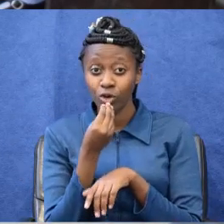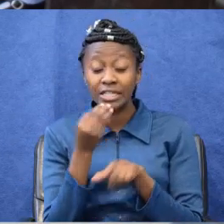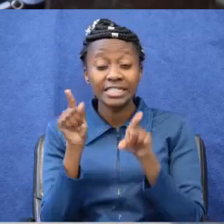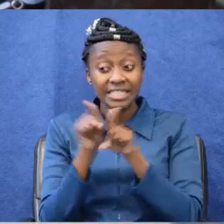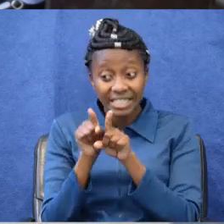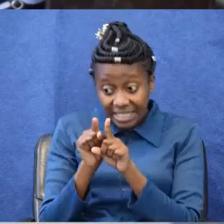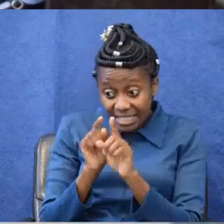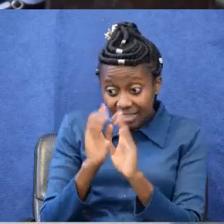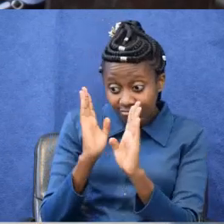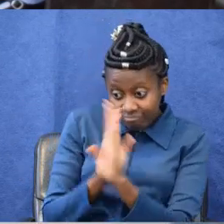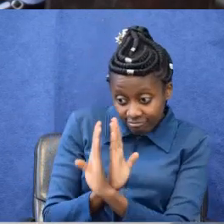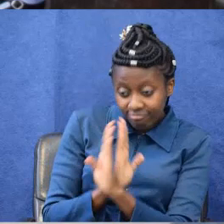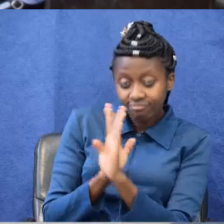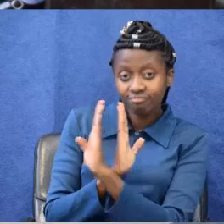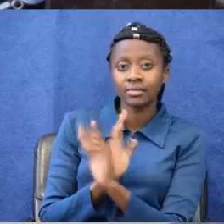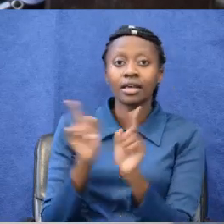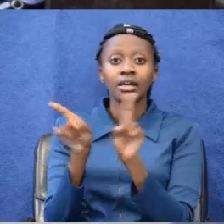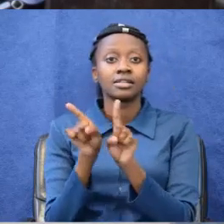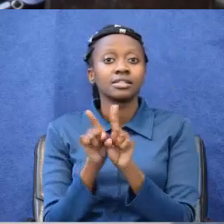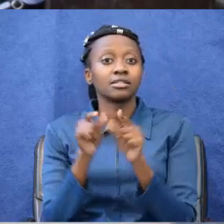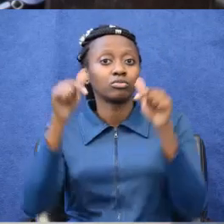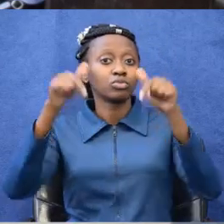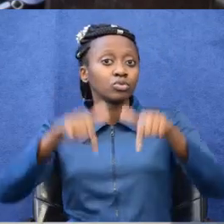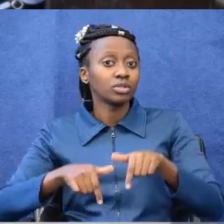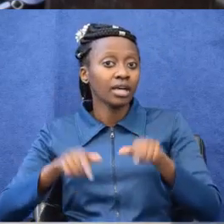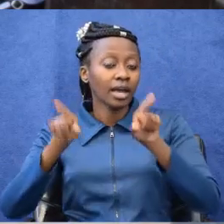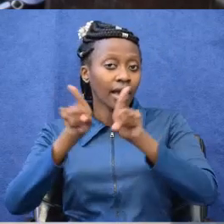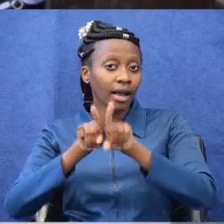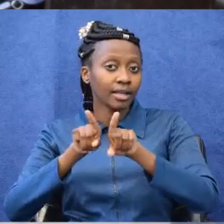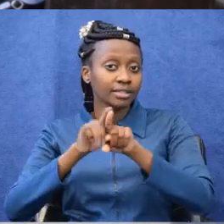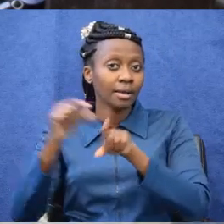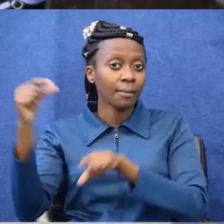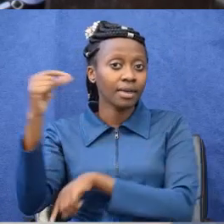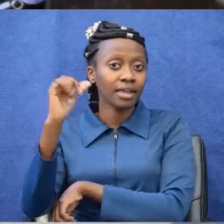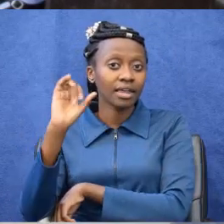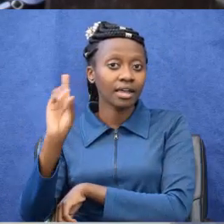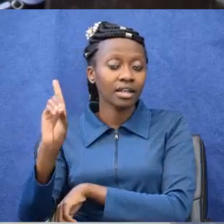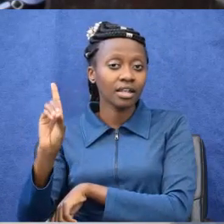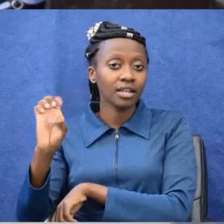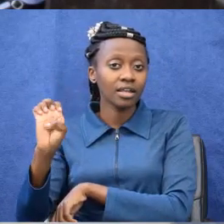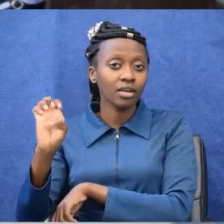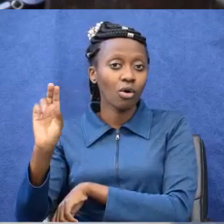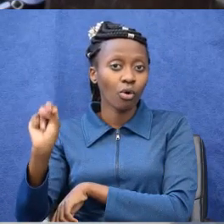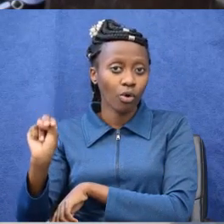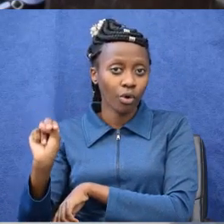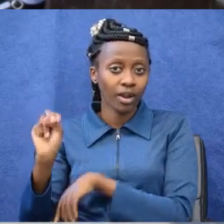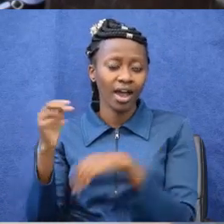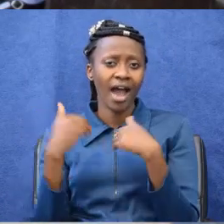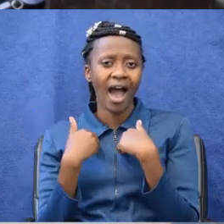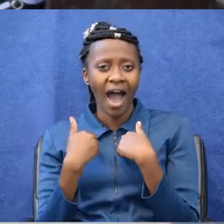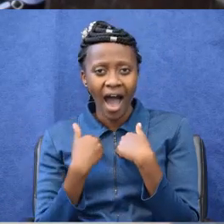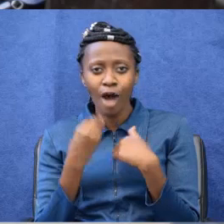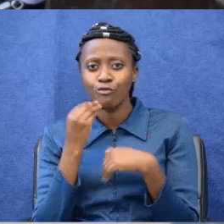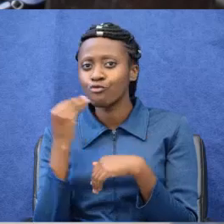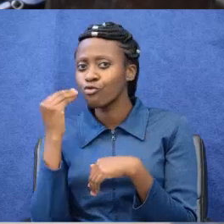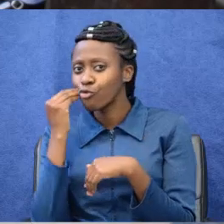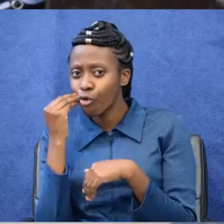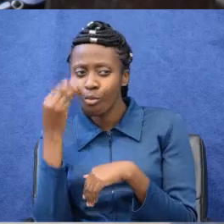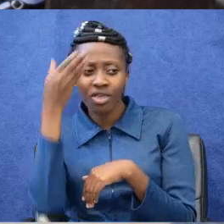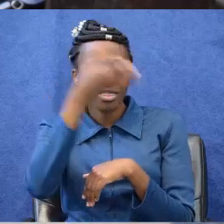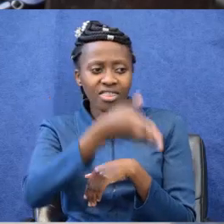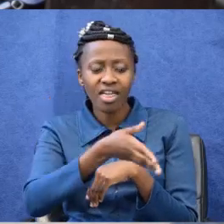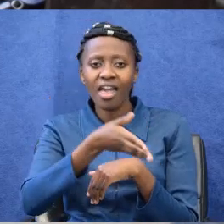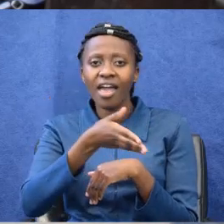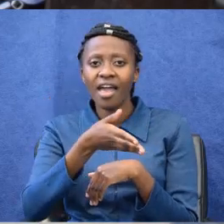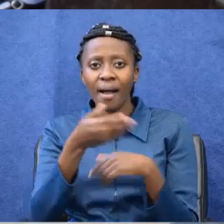when you are hiding. And so this day, Gideon was beating the wheat in their home compound while